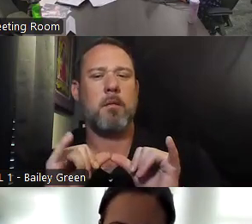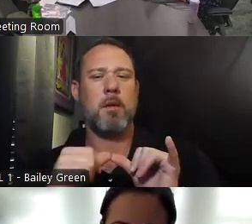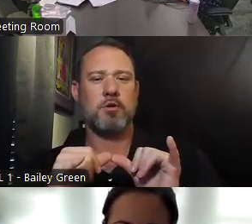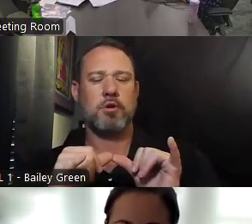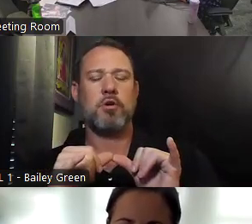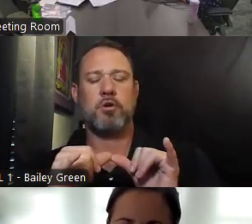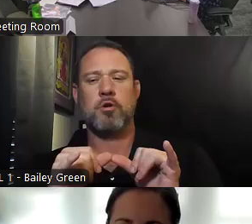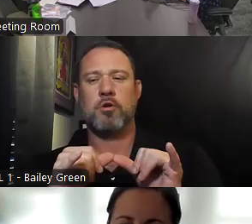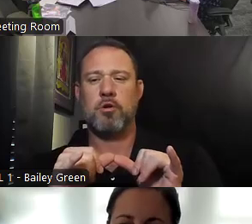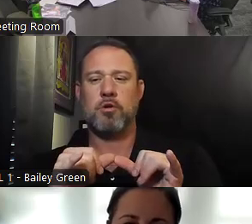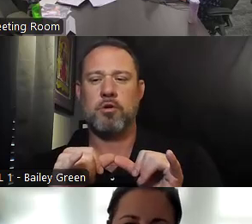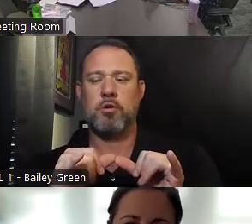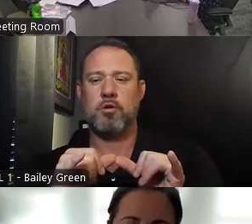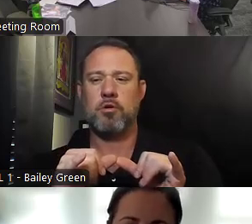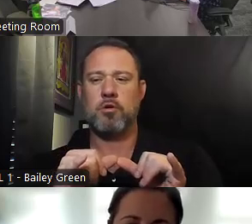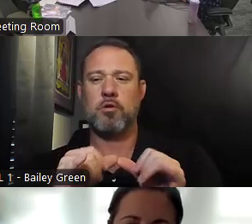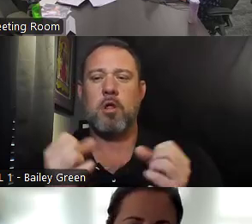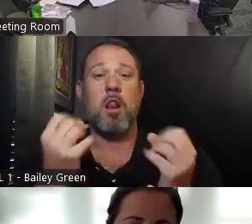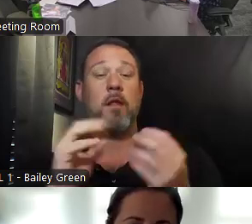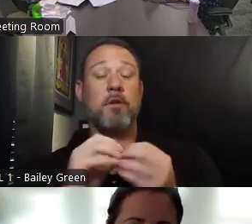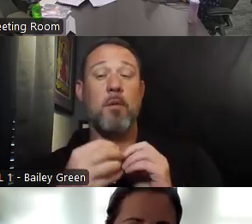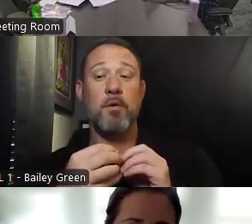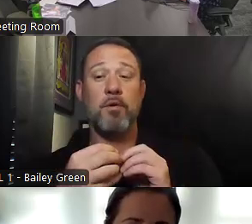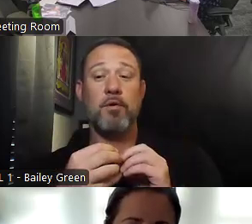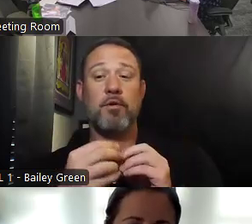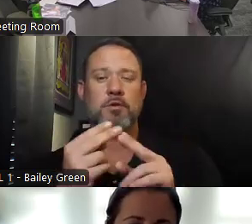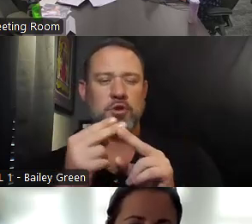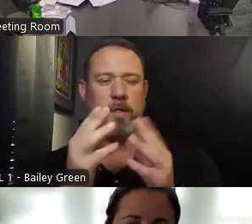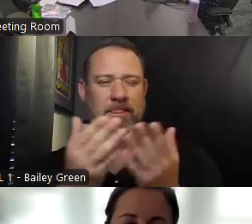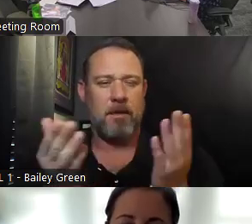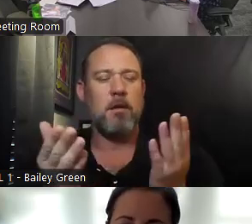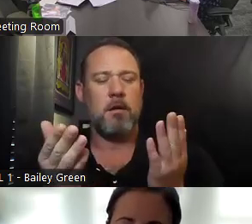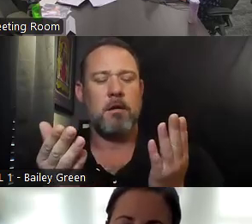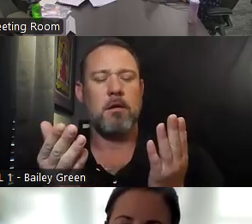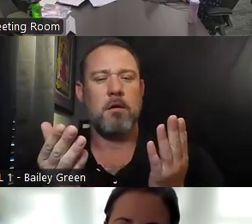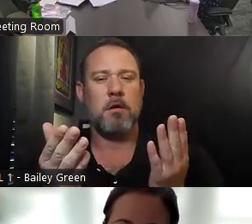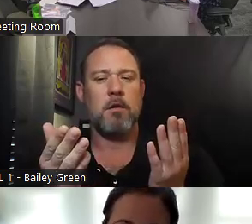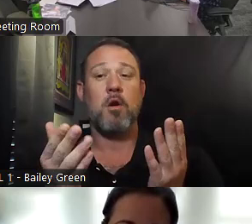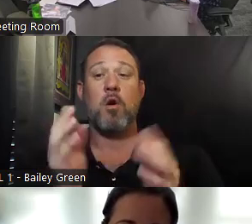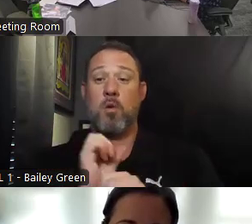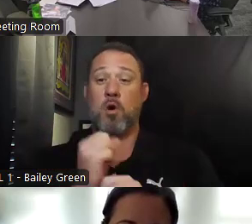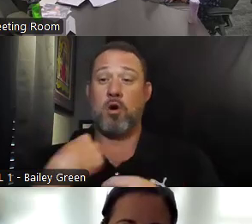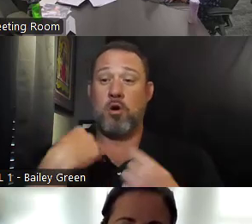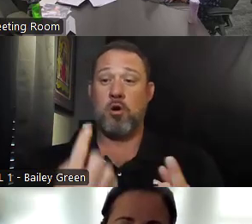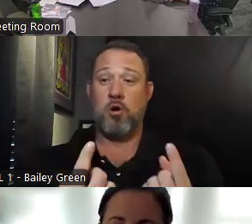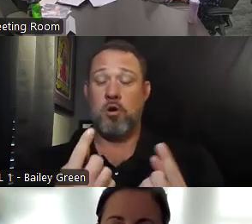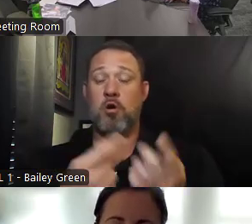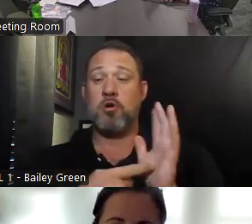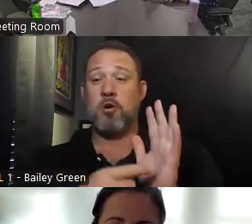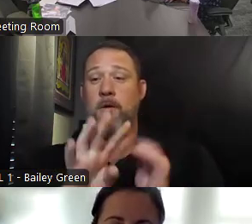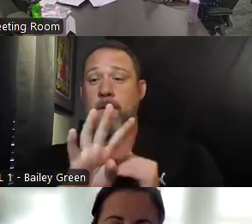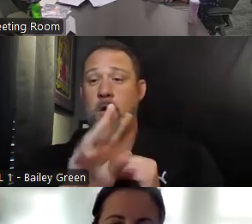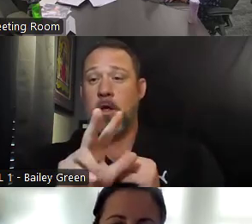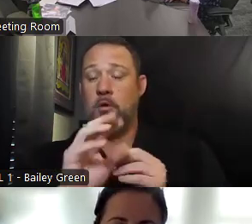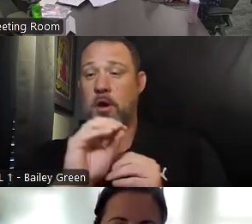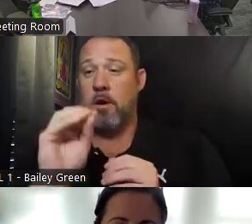okay? Lots of numbers here, but just as a brief thing to think about. In the work that I've done showed that 43%